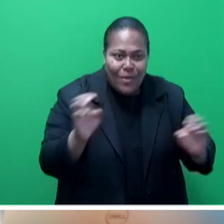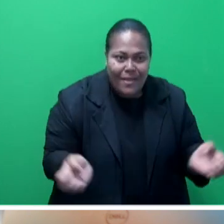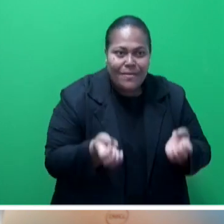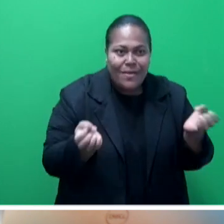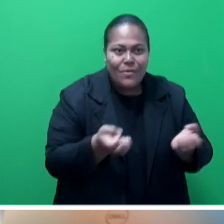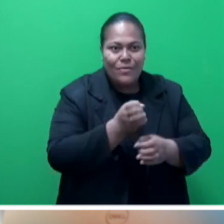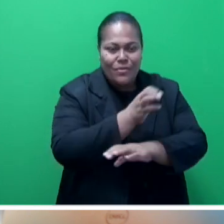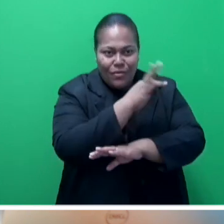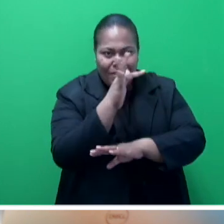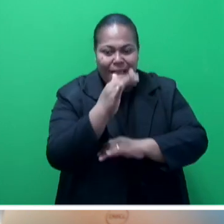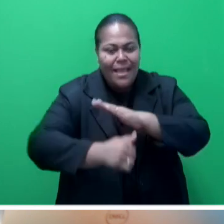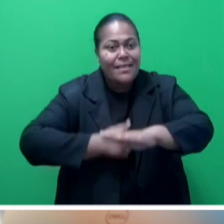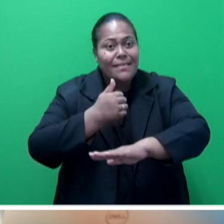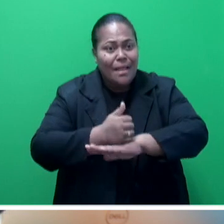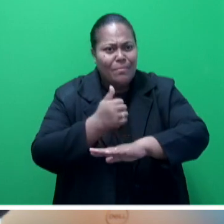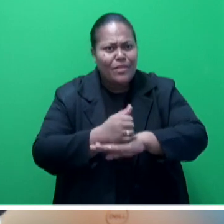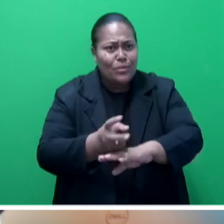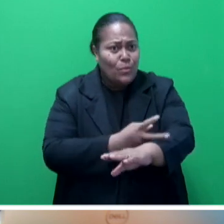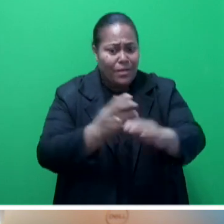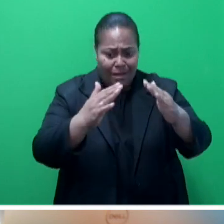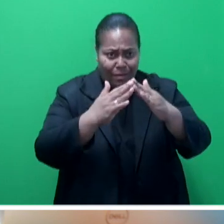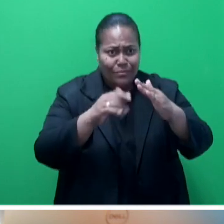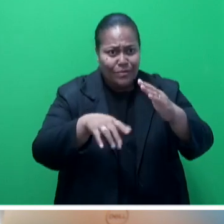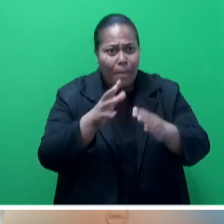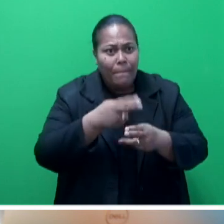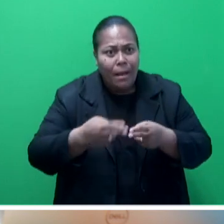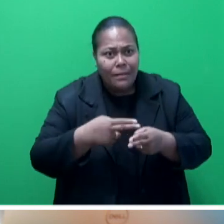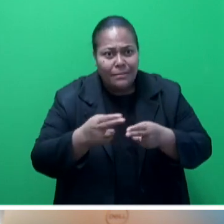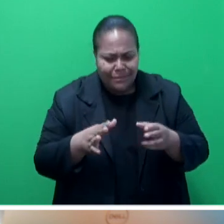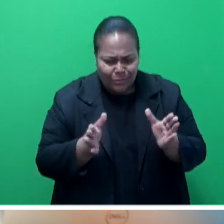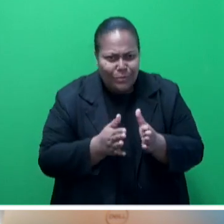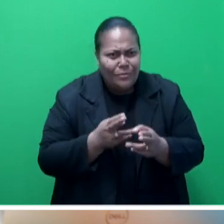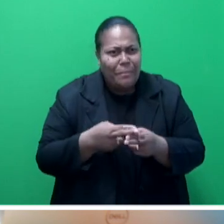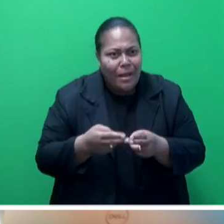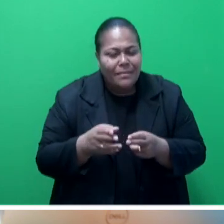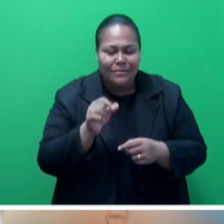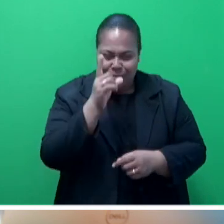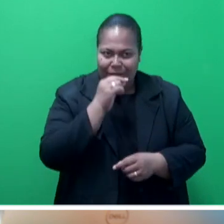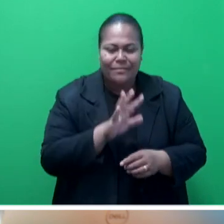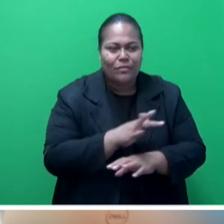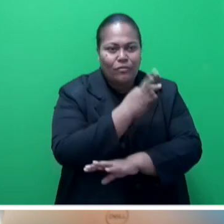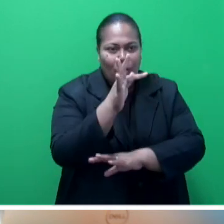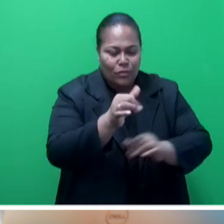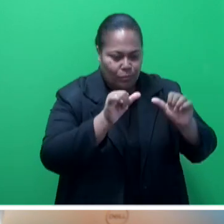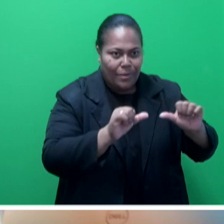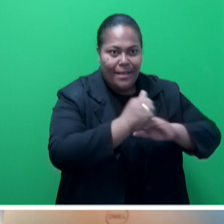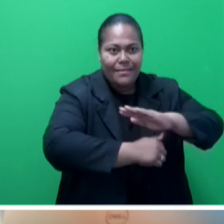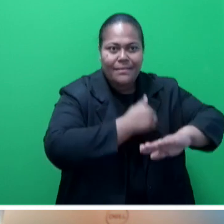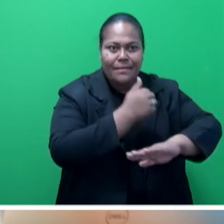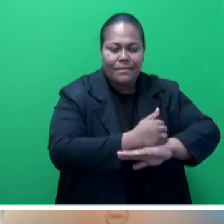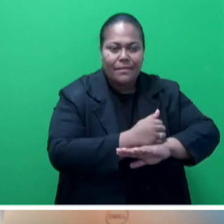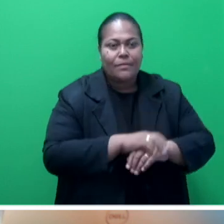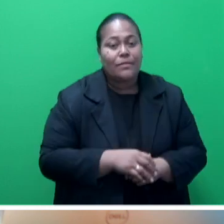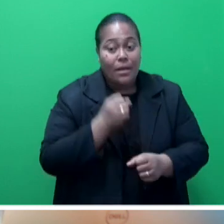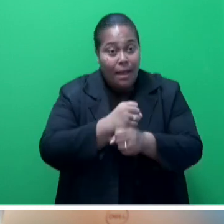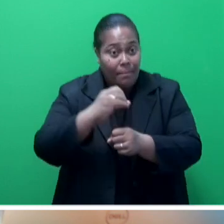of nurseries for high-valued native species of forests. Corporate bodies such as the Fiji Pine Group of Companies